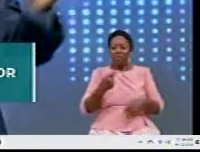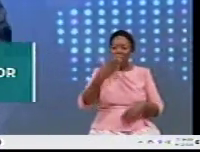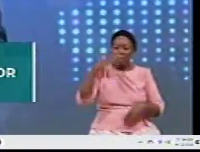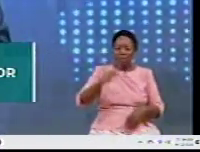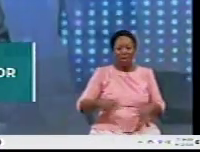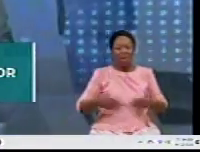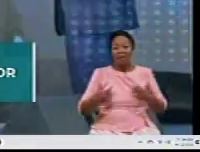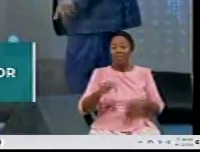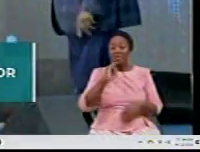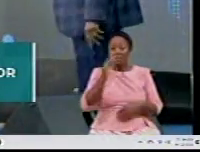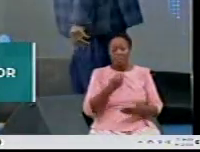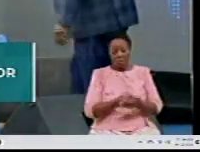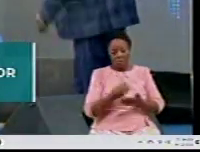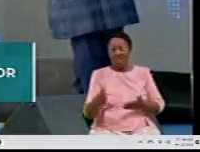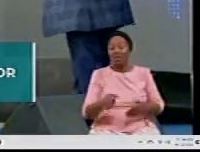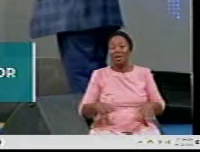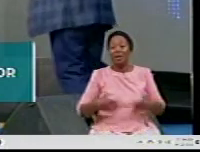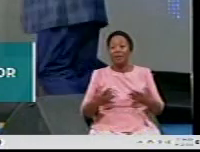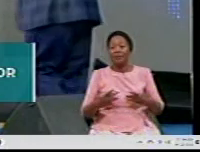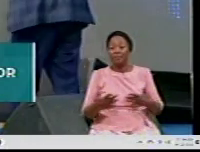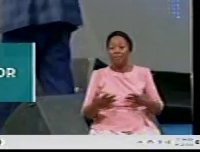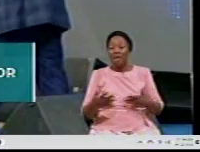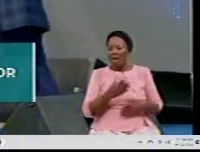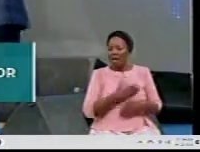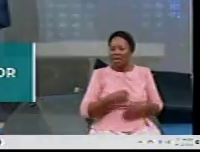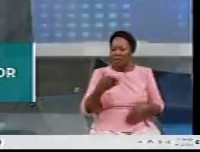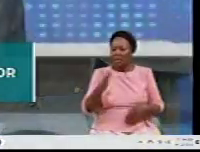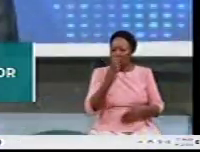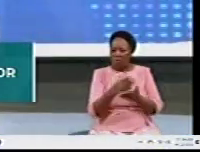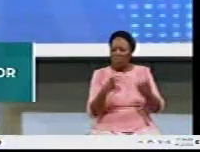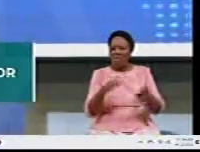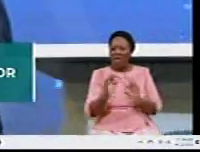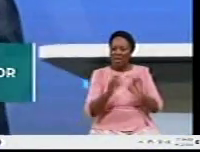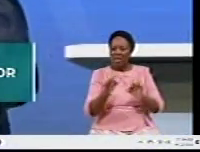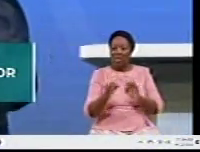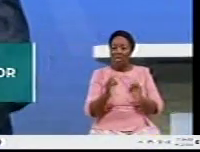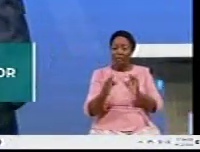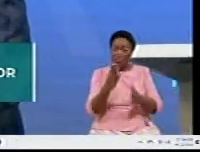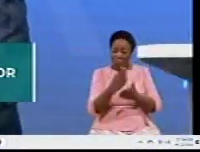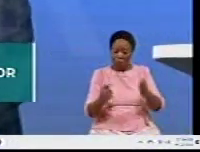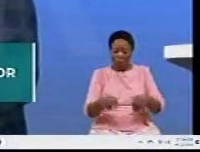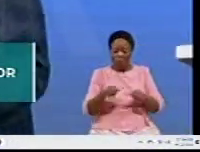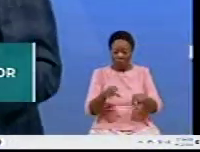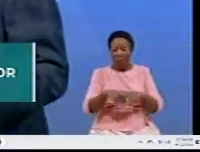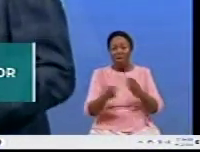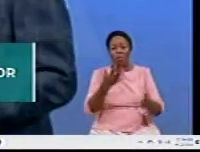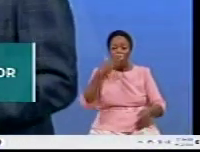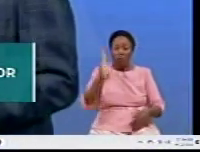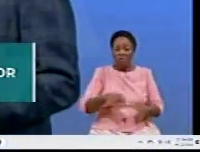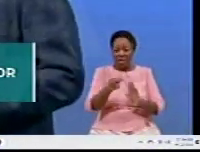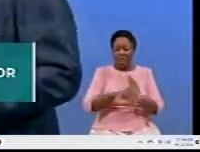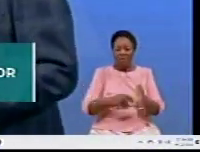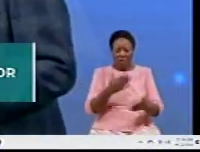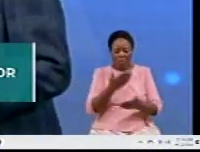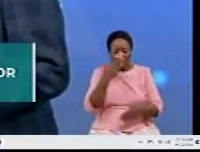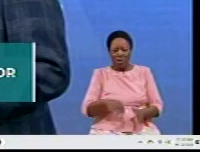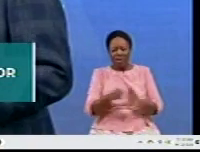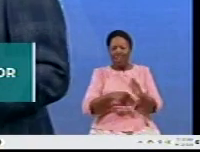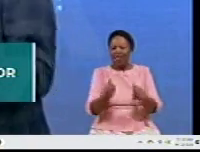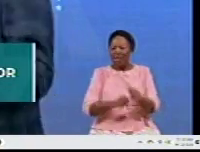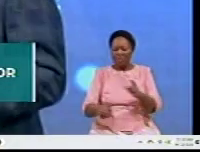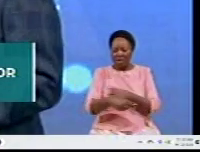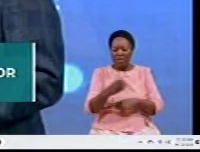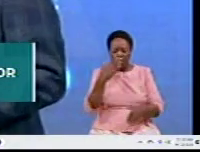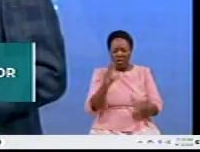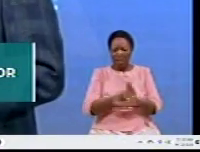is a wasted life. And as somebody continues in wickedness, wickedness every day, wickedness